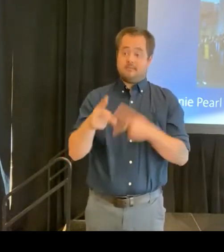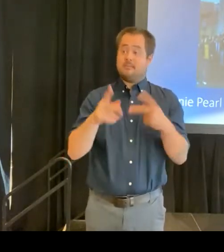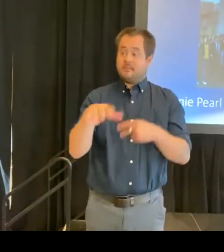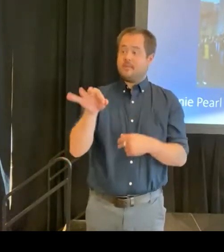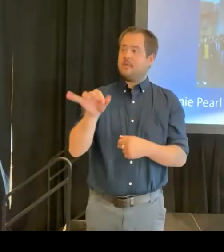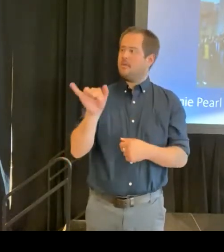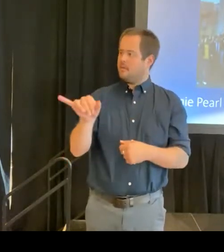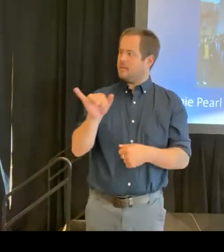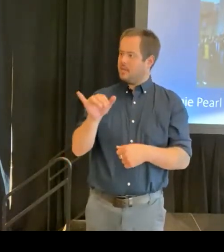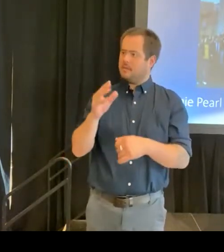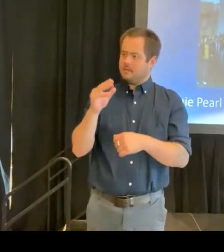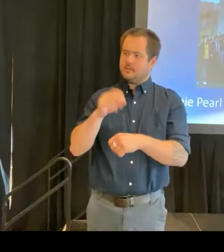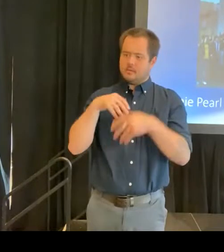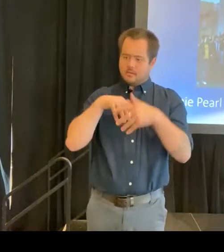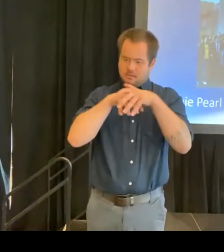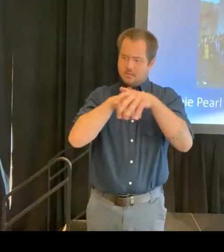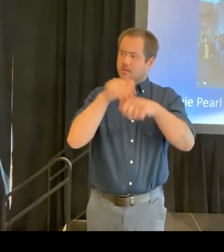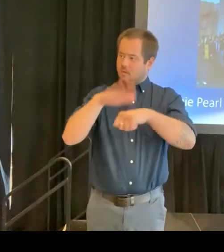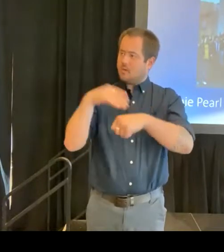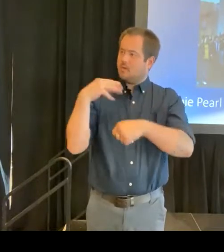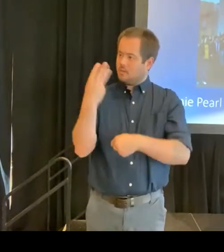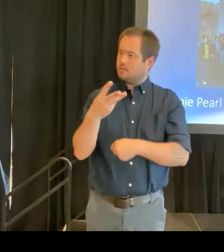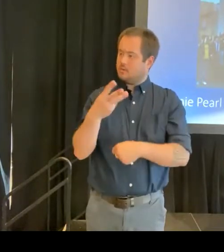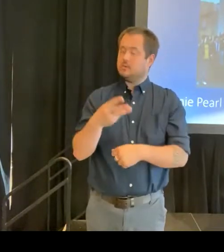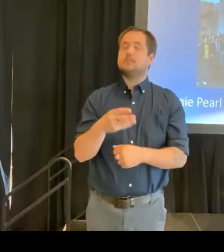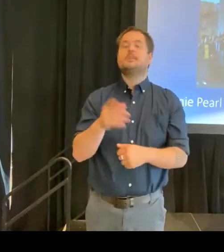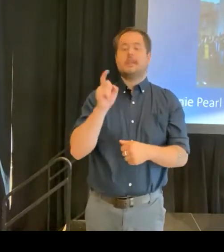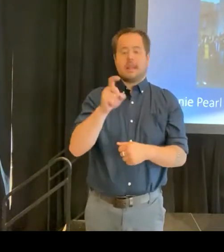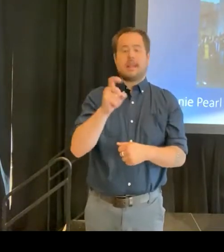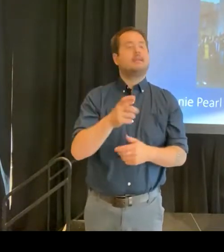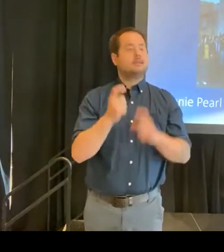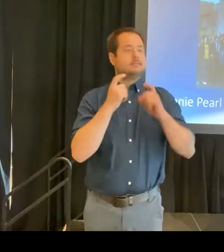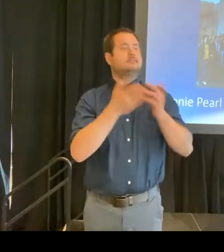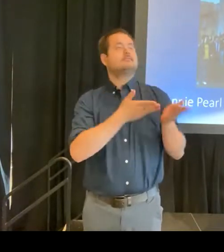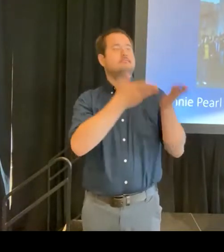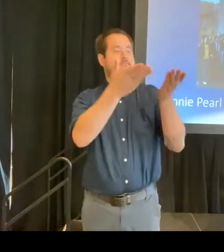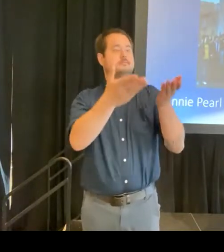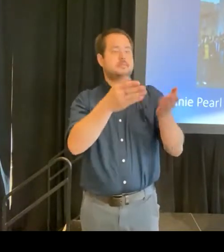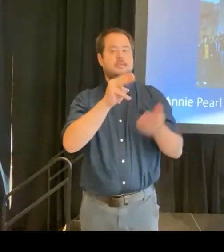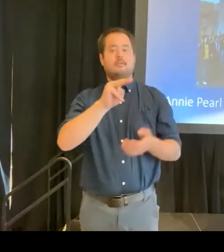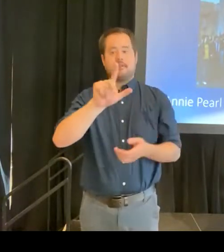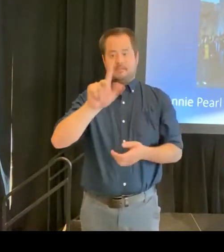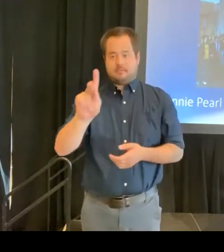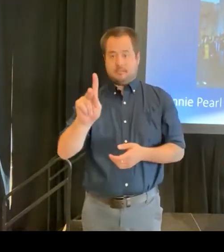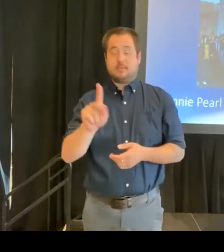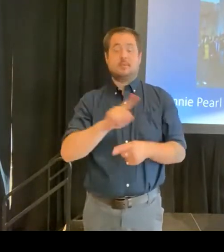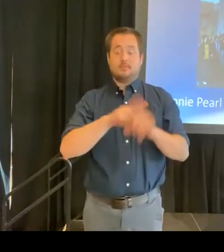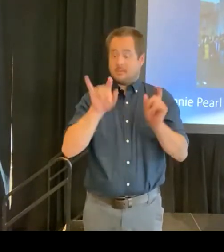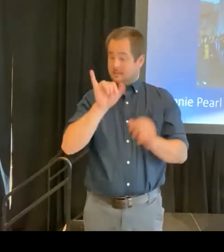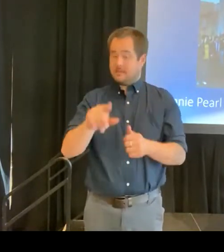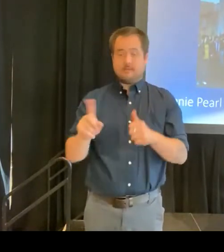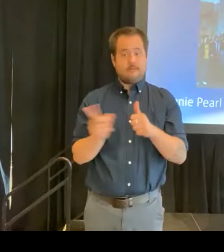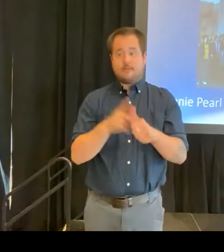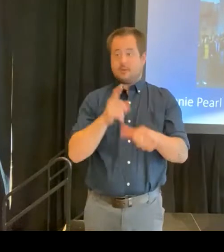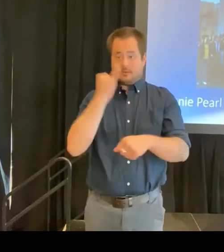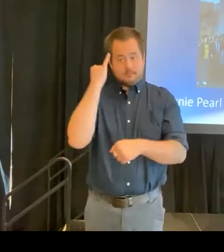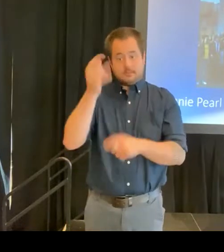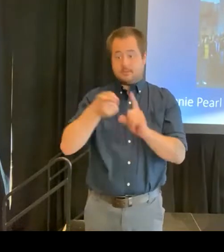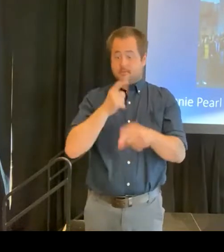people like Dr. King and stuff like this. But the original idea came from Mary Hamilton.